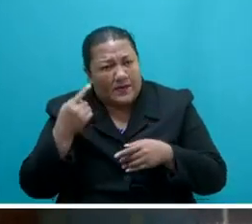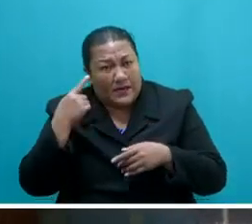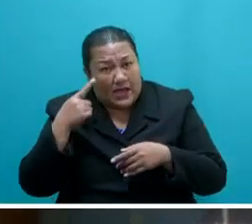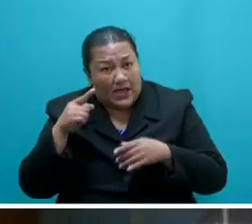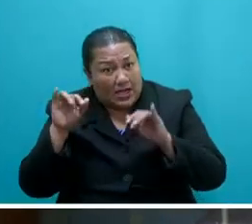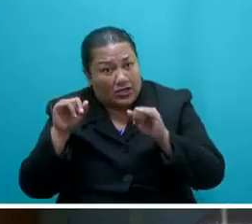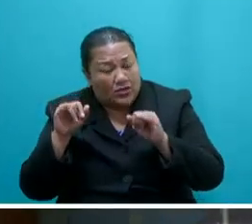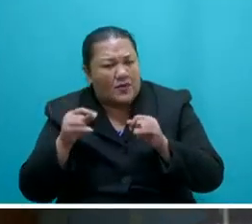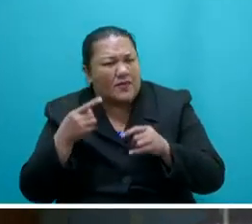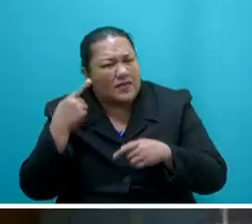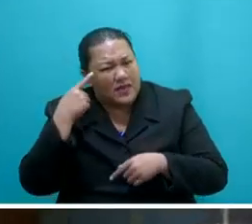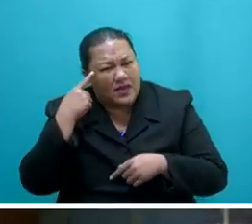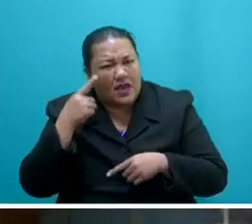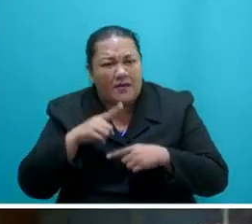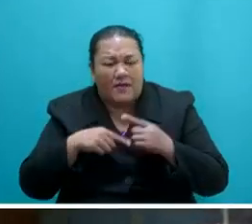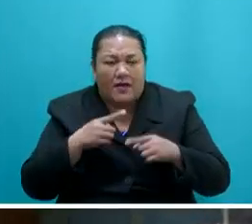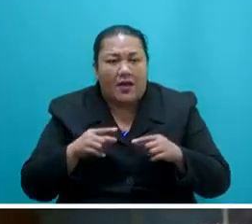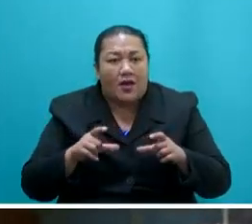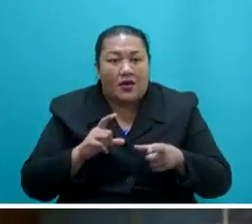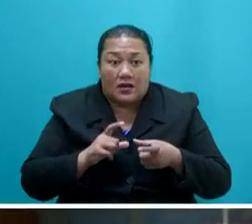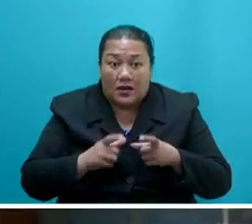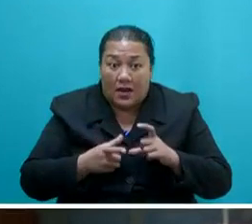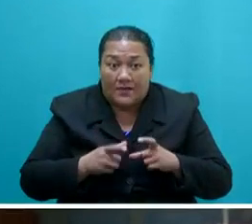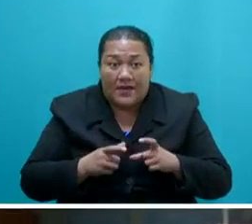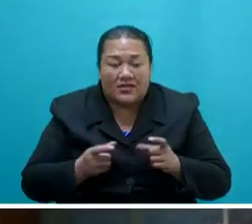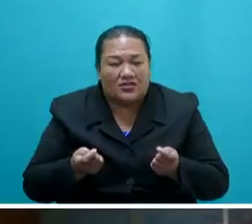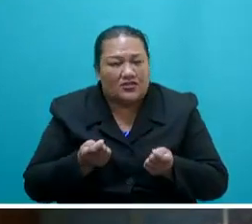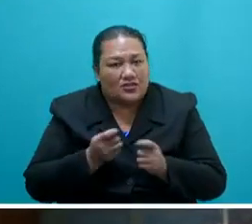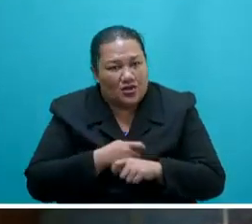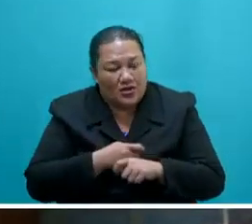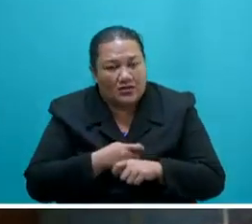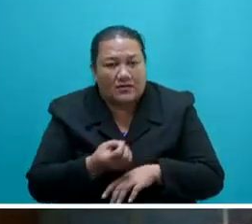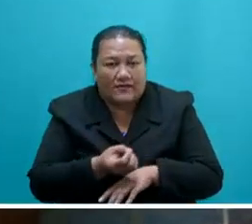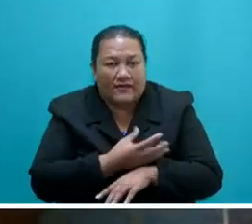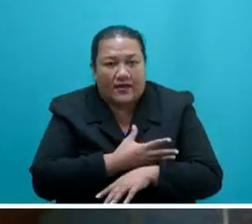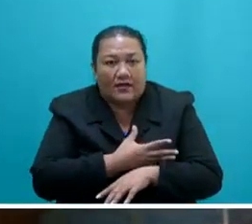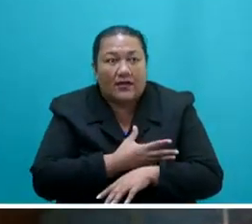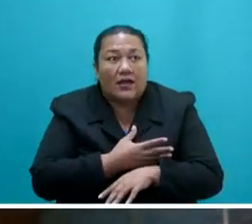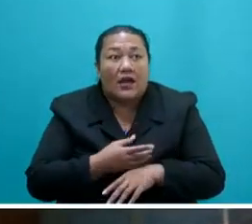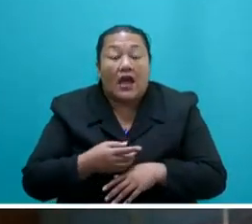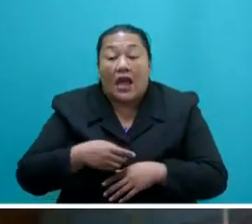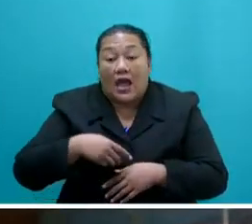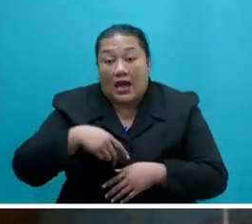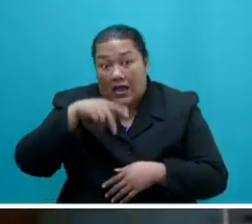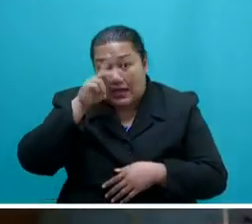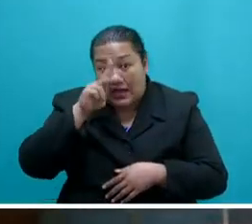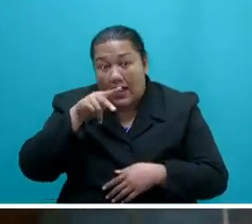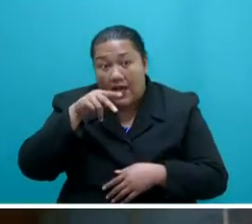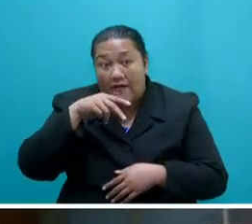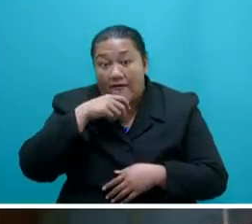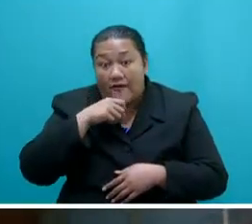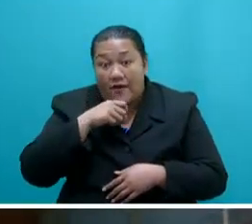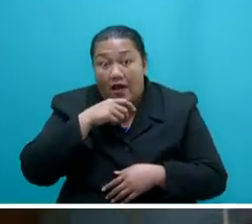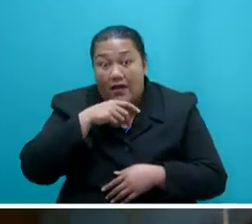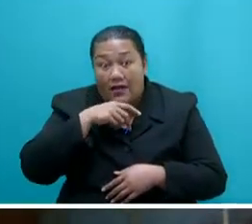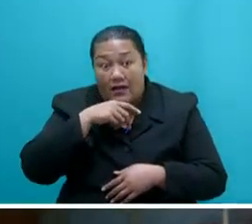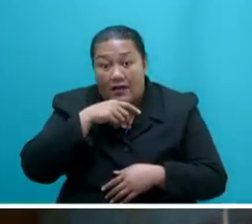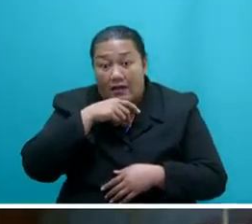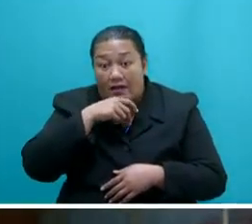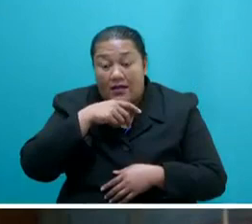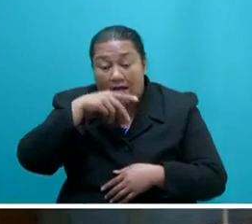indicator. Kandava Church in Suva and its church choir for achieving its 48 years. It's a good celebration this